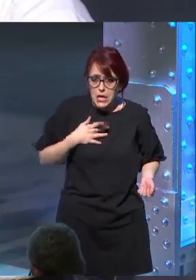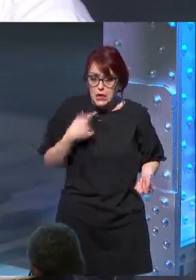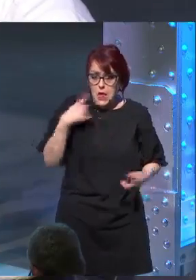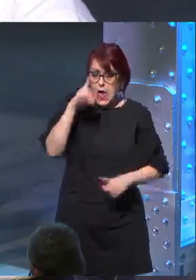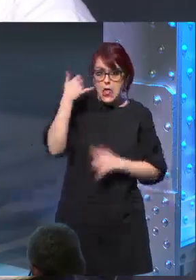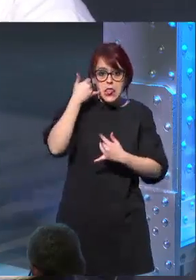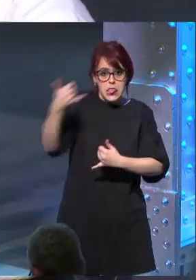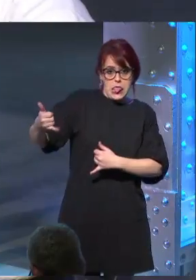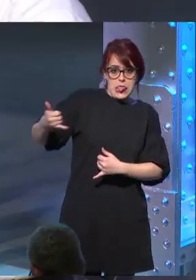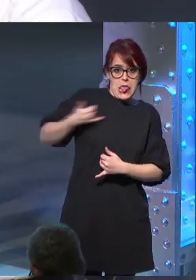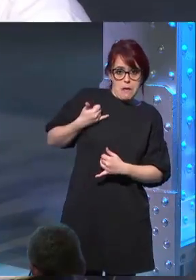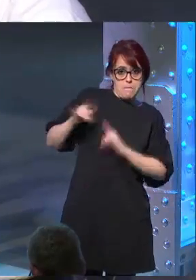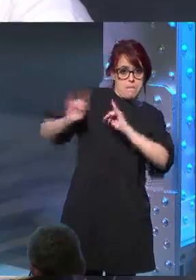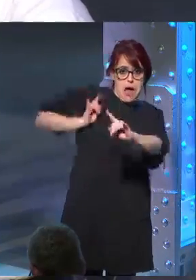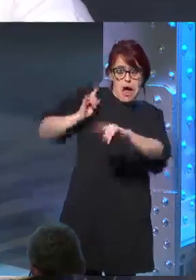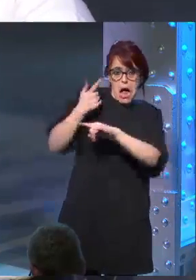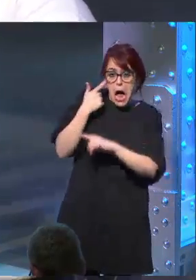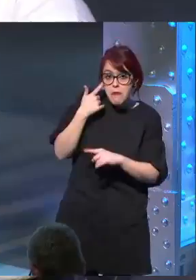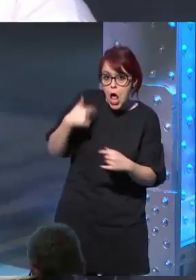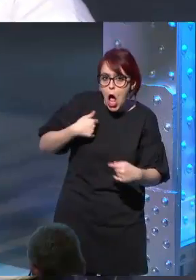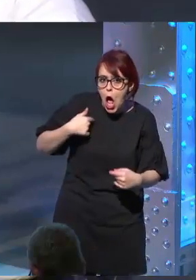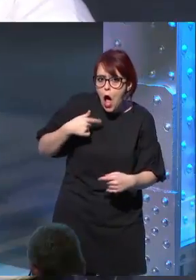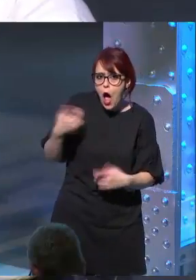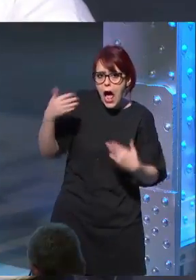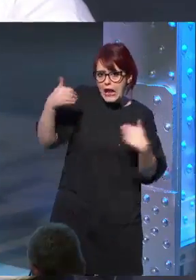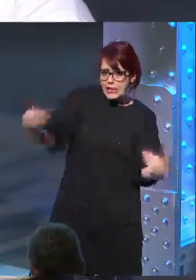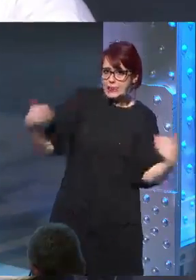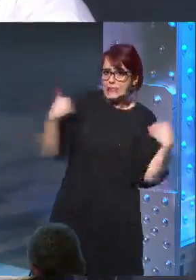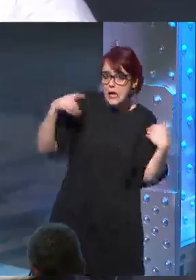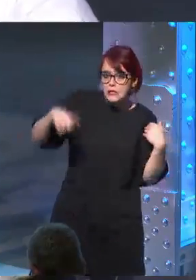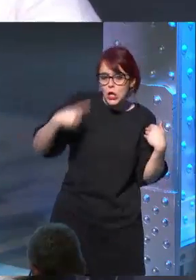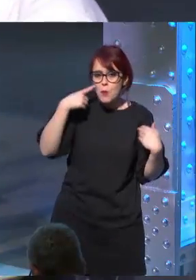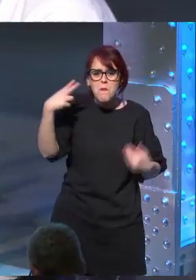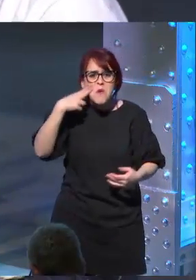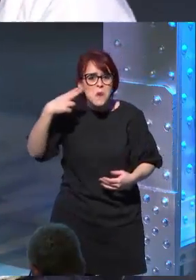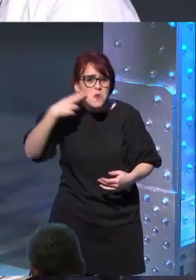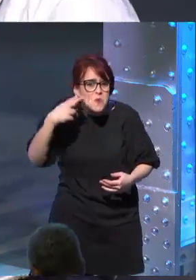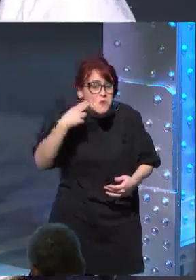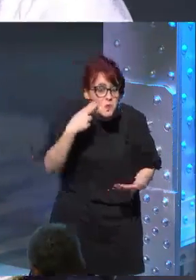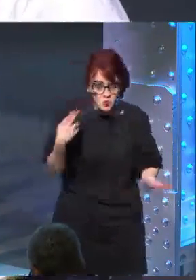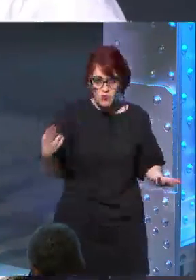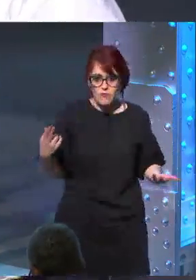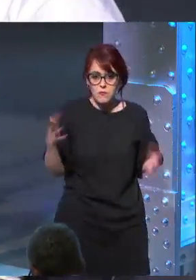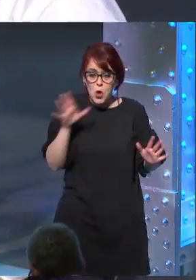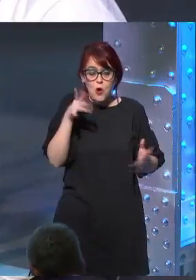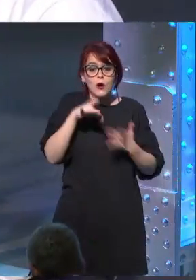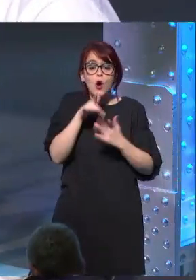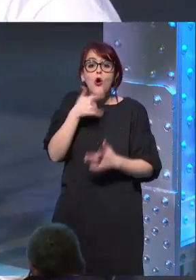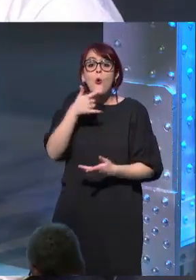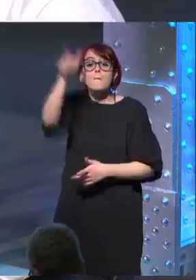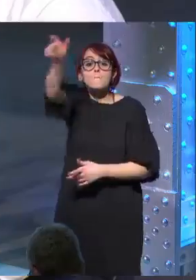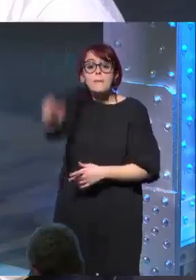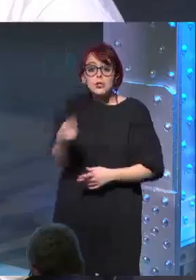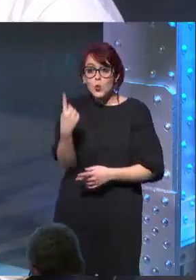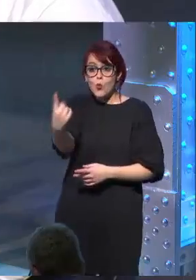I remember my mother calling me to find out if we were involved in any of these crimes that they were talking about on the